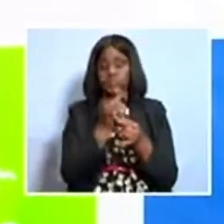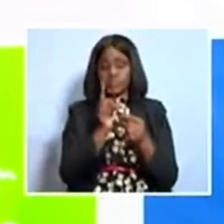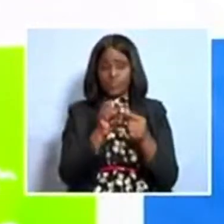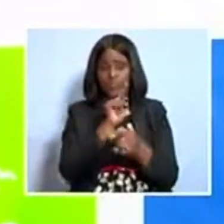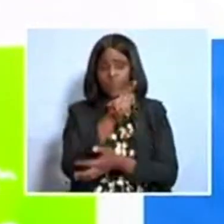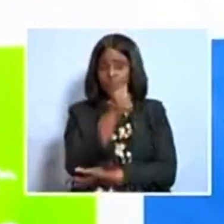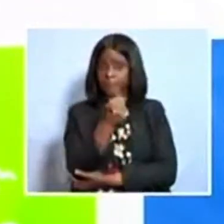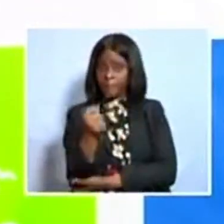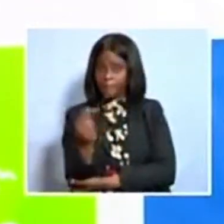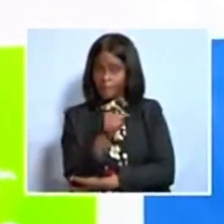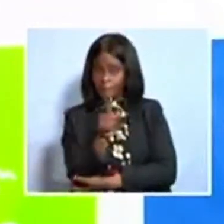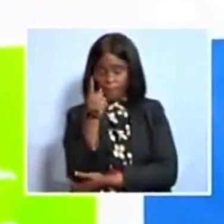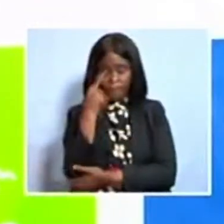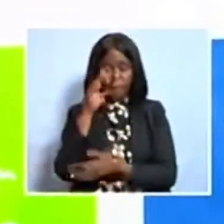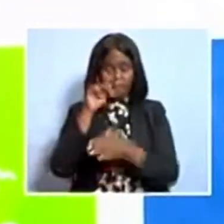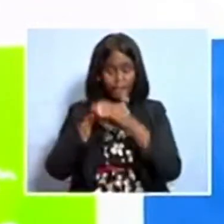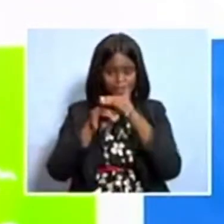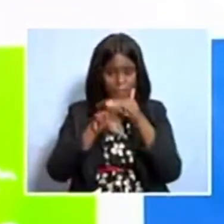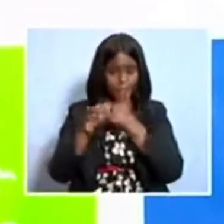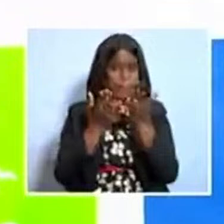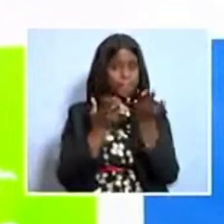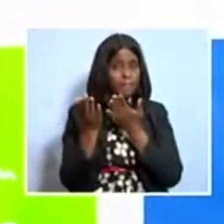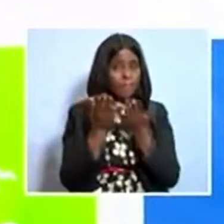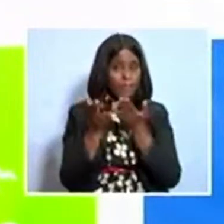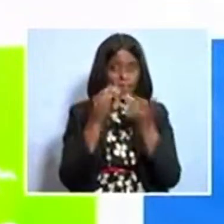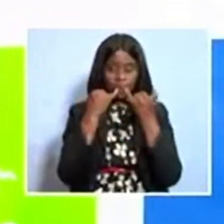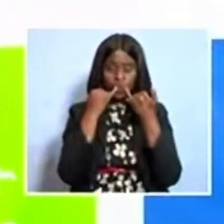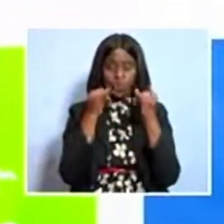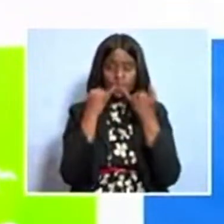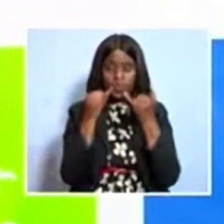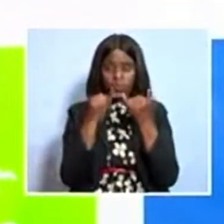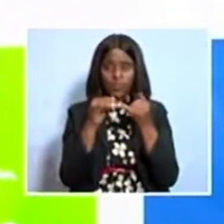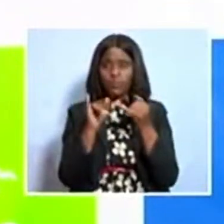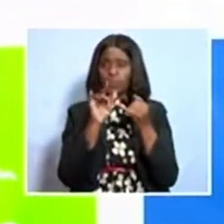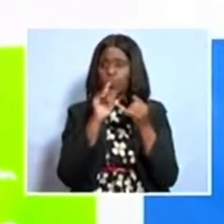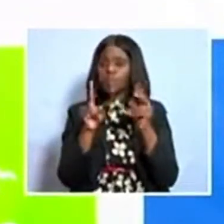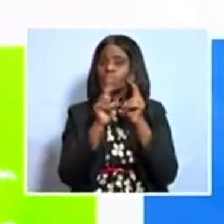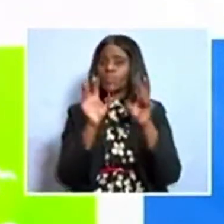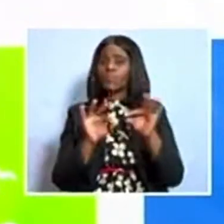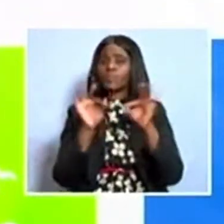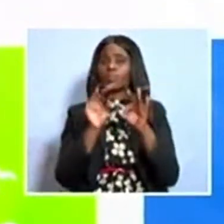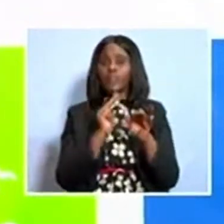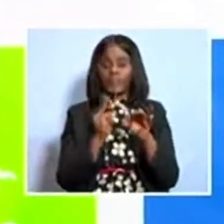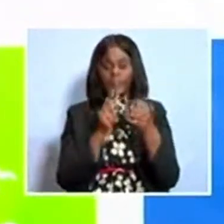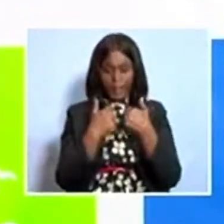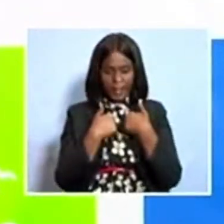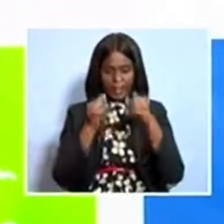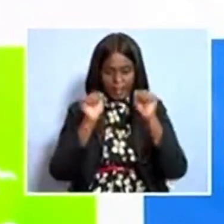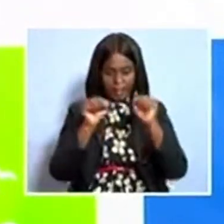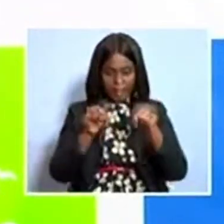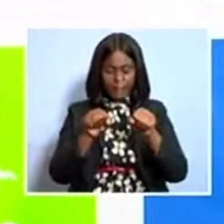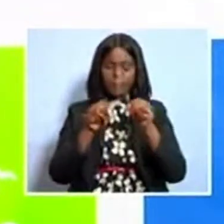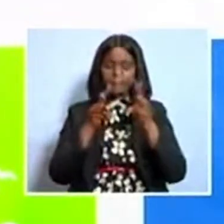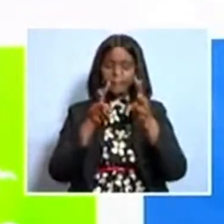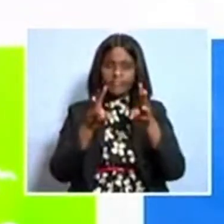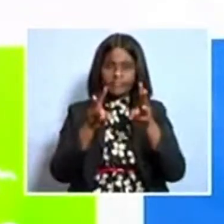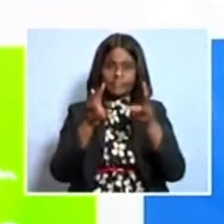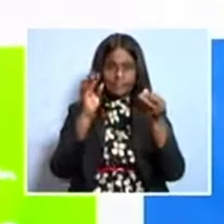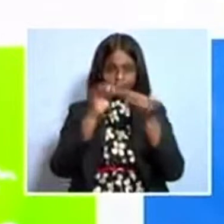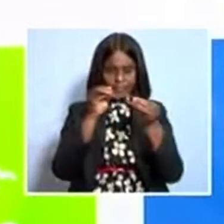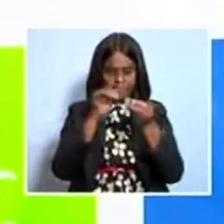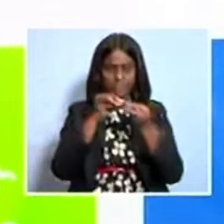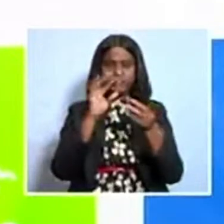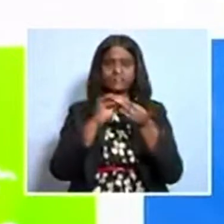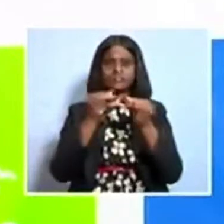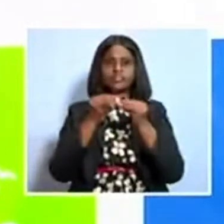tool for accessing services, for accessing information, it's really important that we enable methods of more of our population